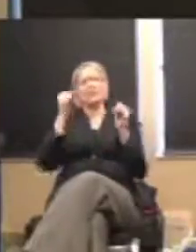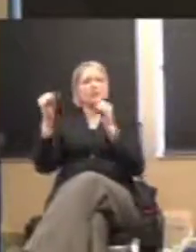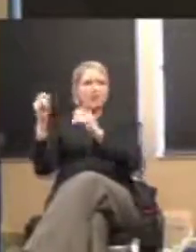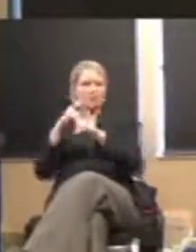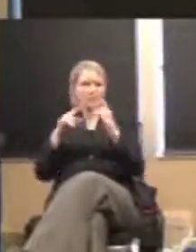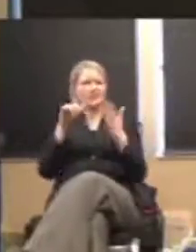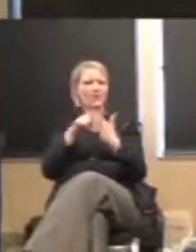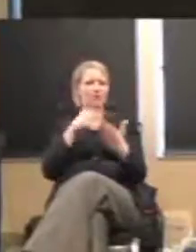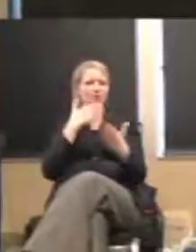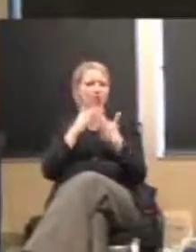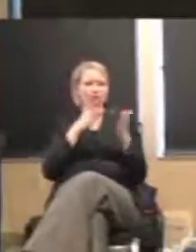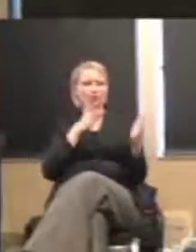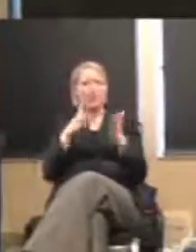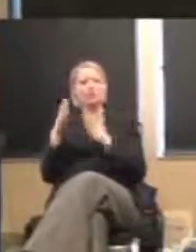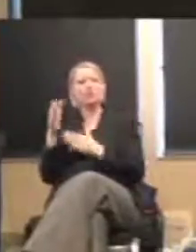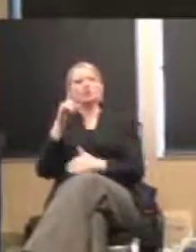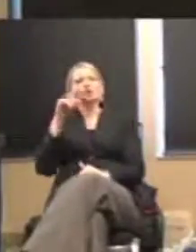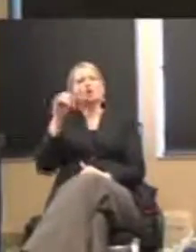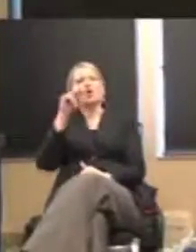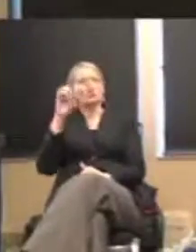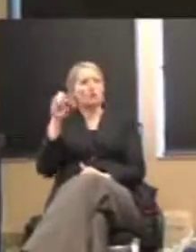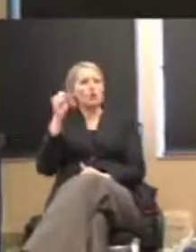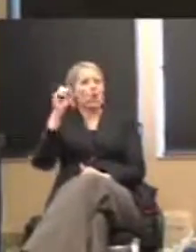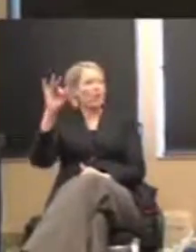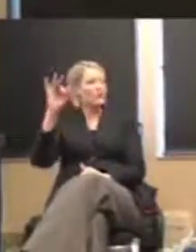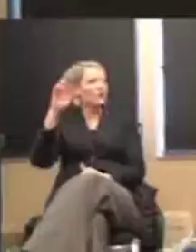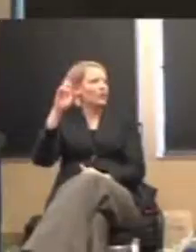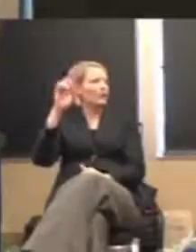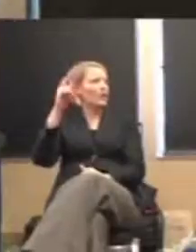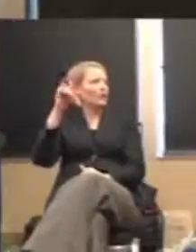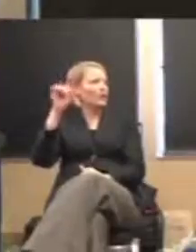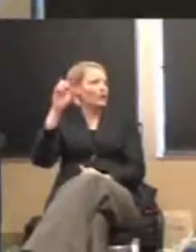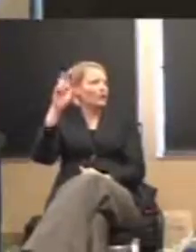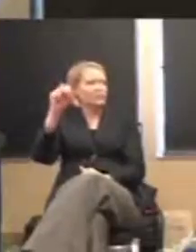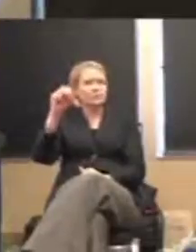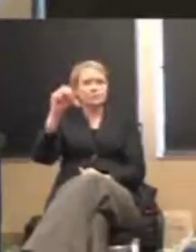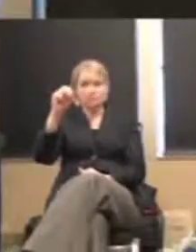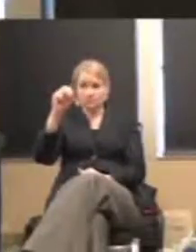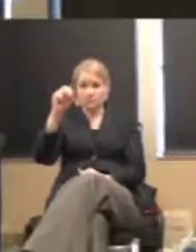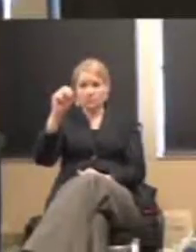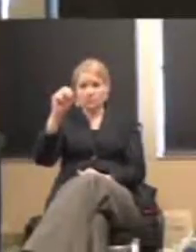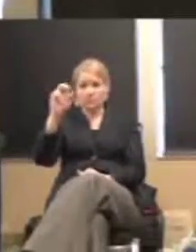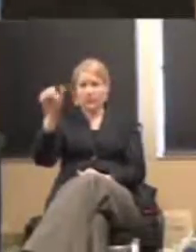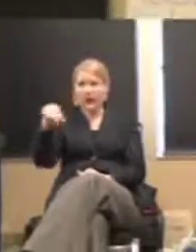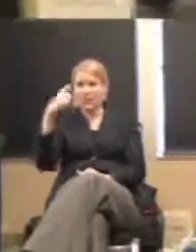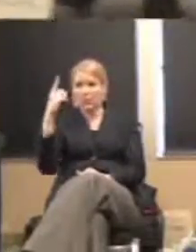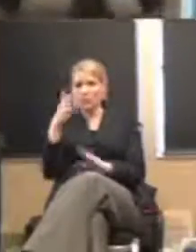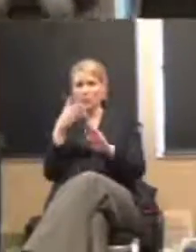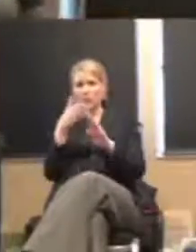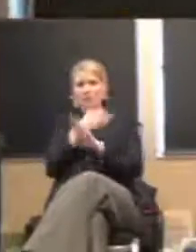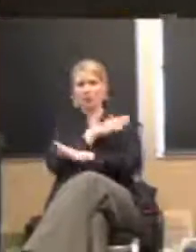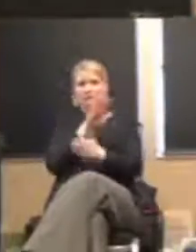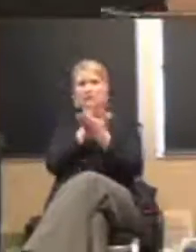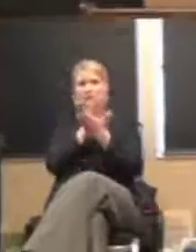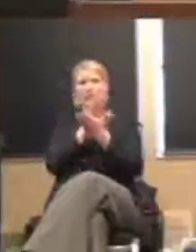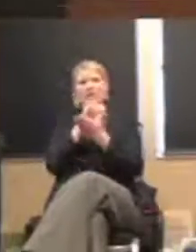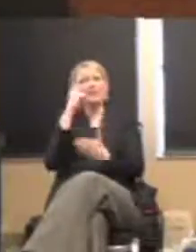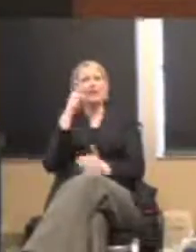great strategy. So zones of regulation is a good one. So anybody with a preschooler, just think of the bow